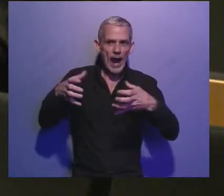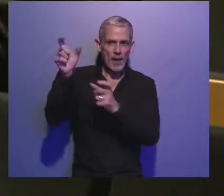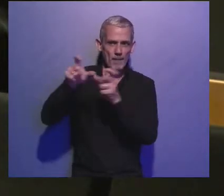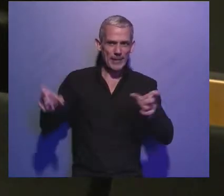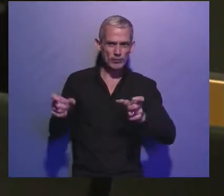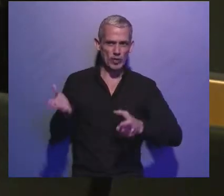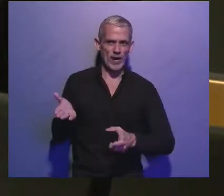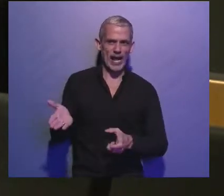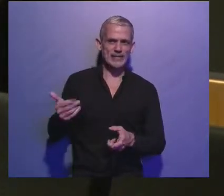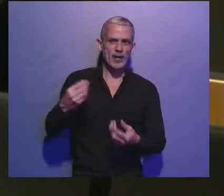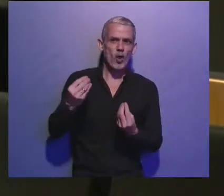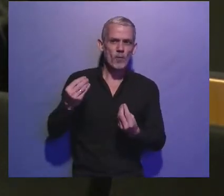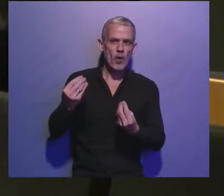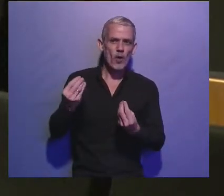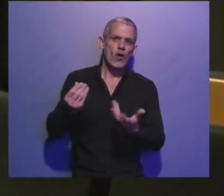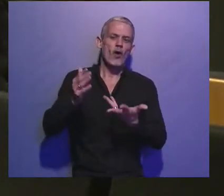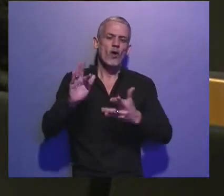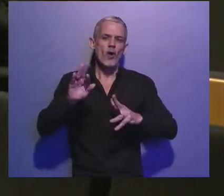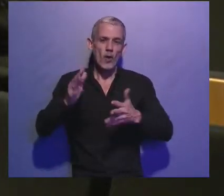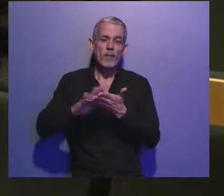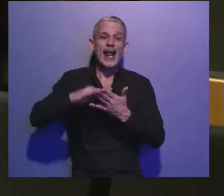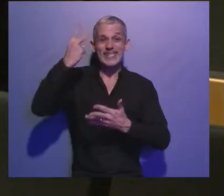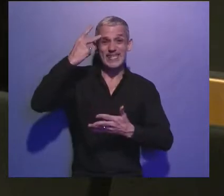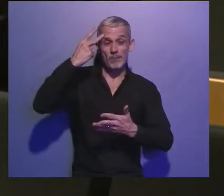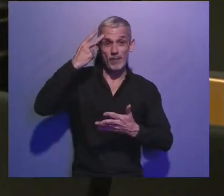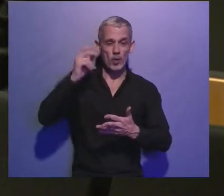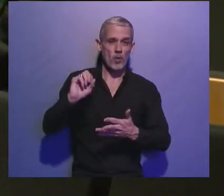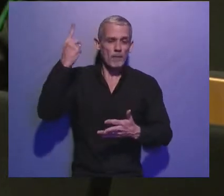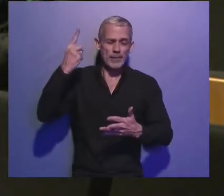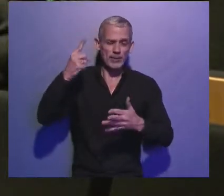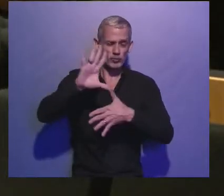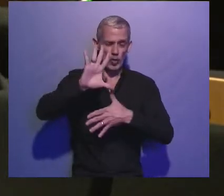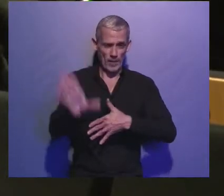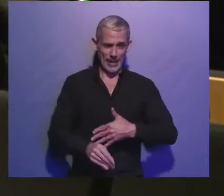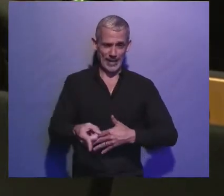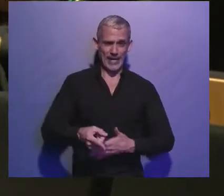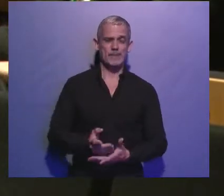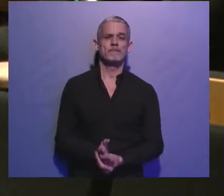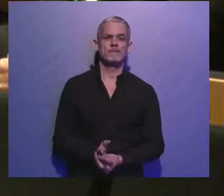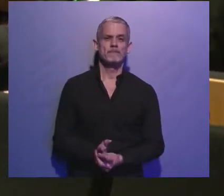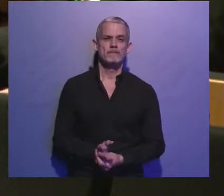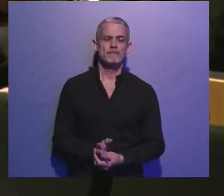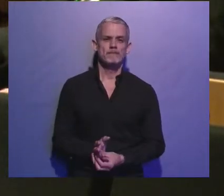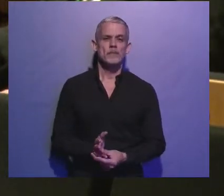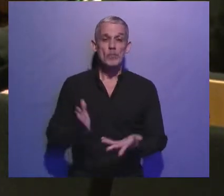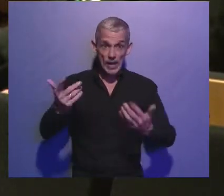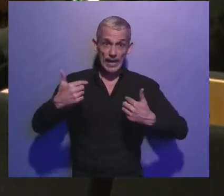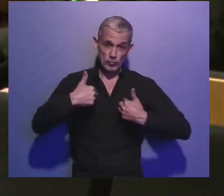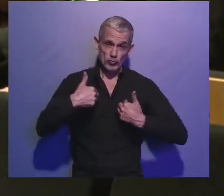more financial and human resources available for Sao